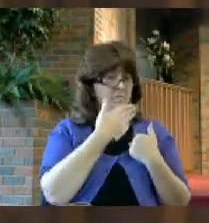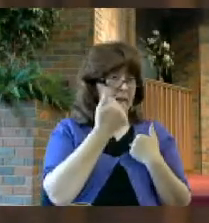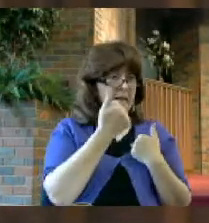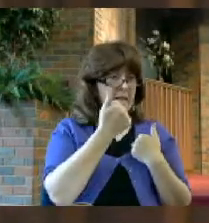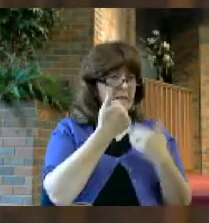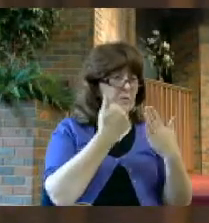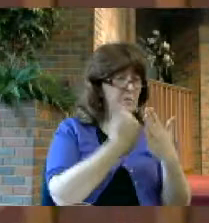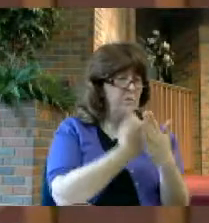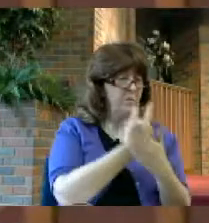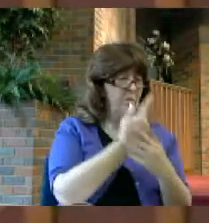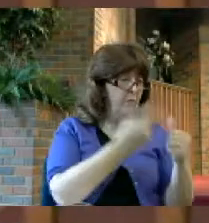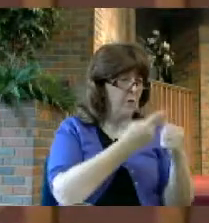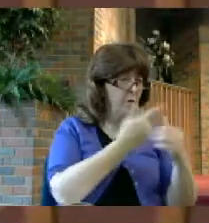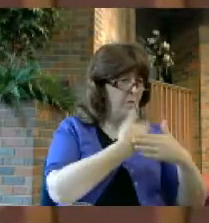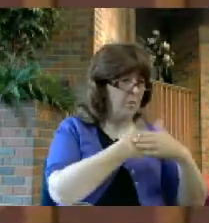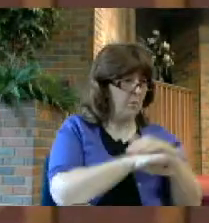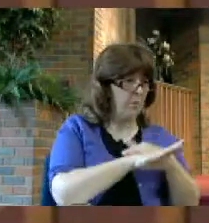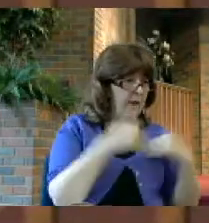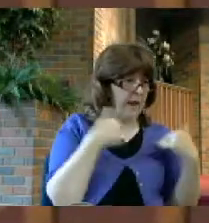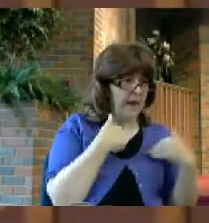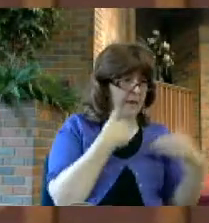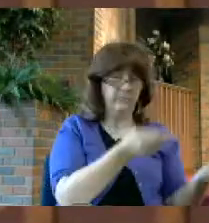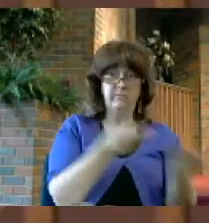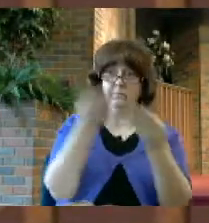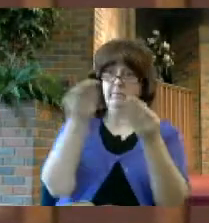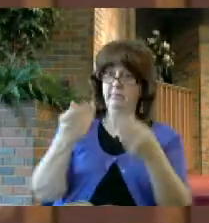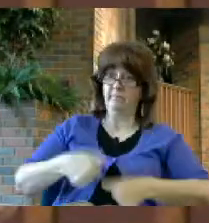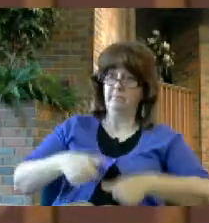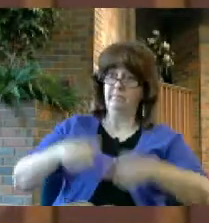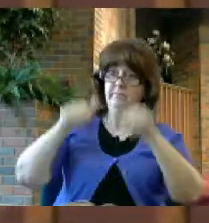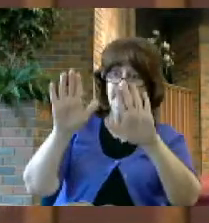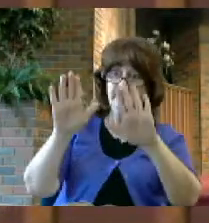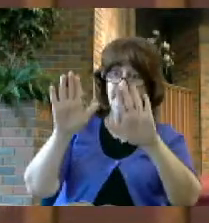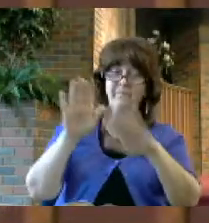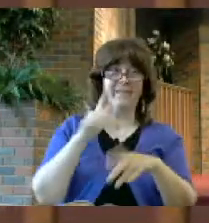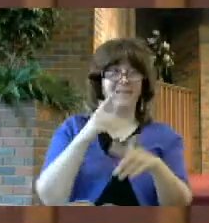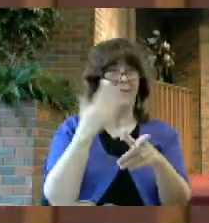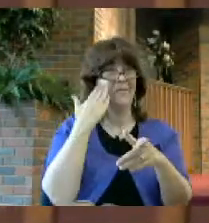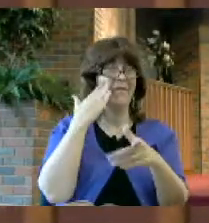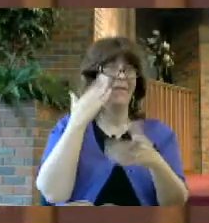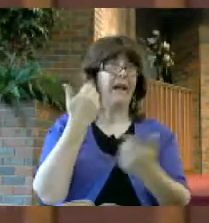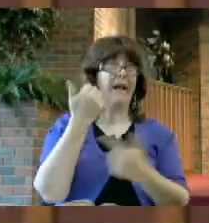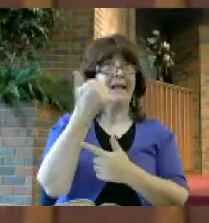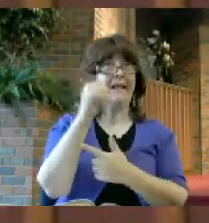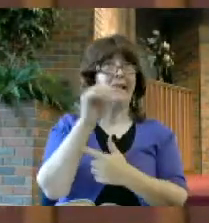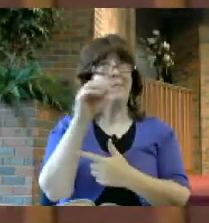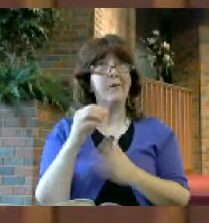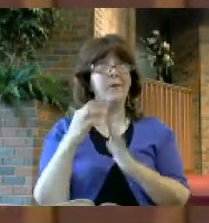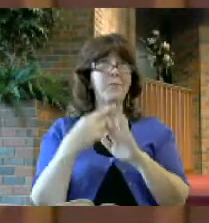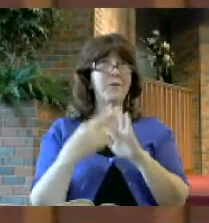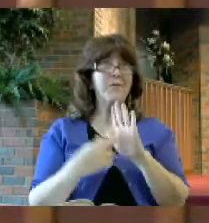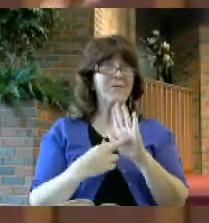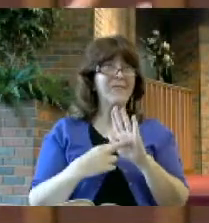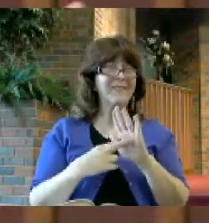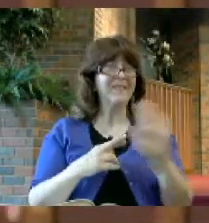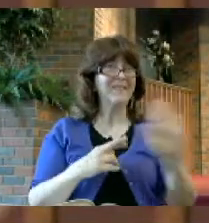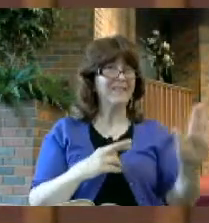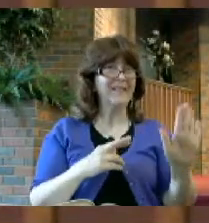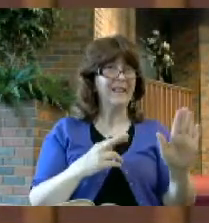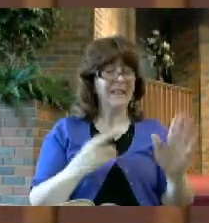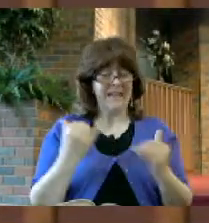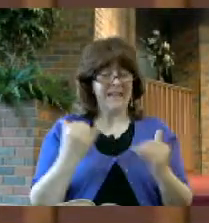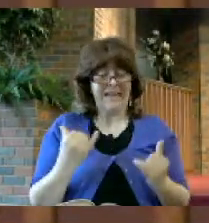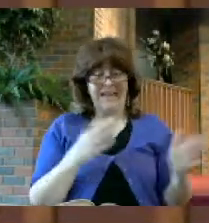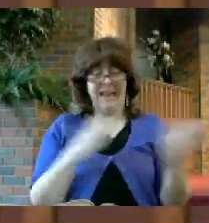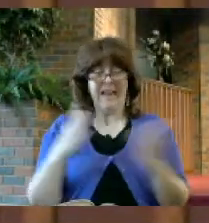and the 10% rule, you know, in thought then. But, you know, our percentages are not what God looks at.